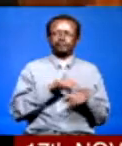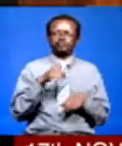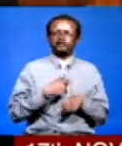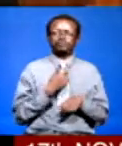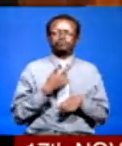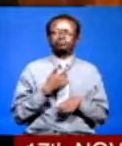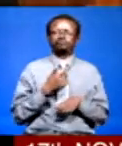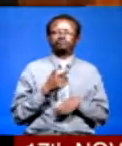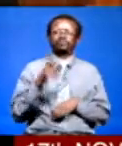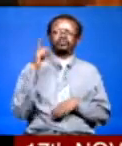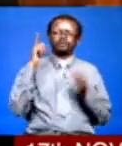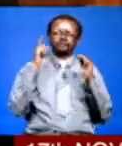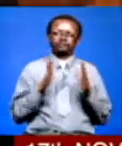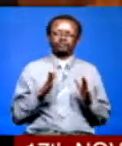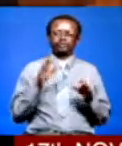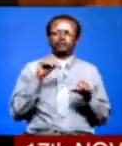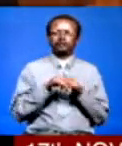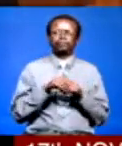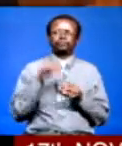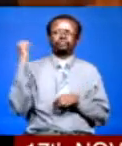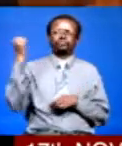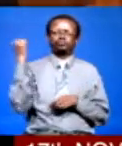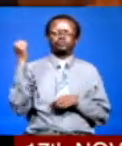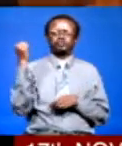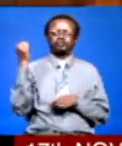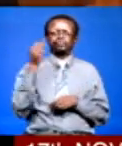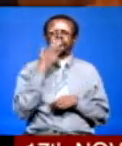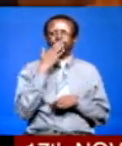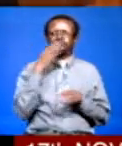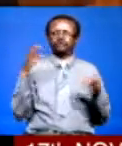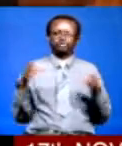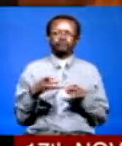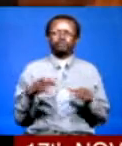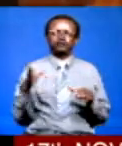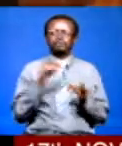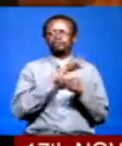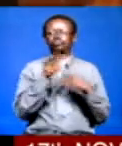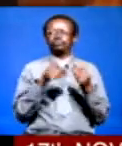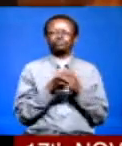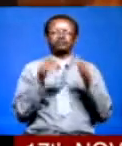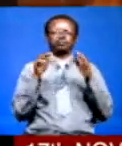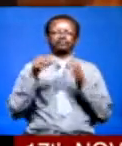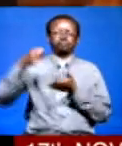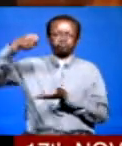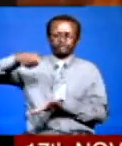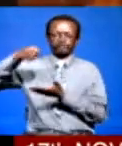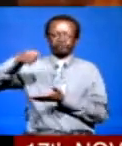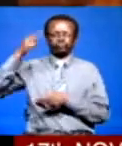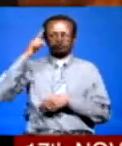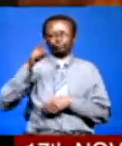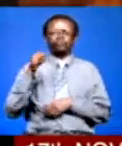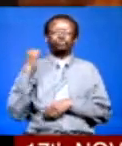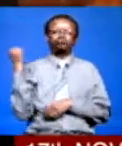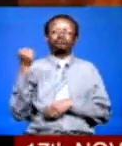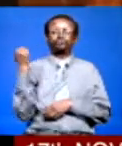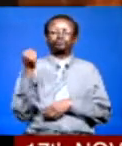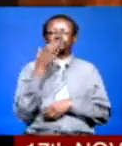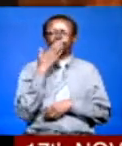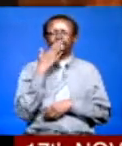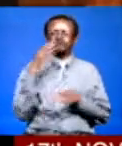Mumias Sugar Company. The total budget, legal budget of Mumias Sugar Company per year for the 13 law firms in the